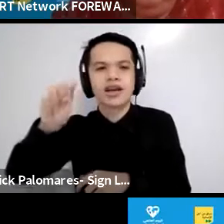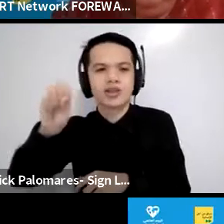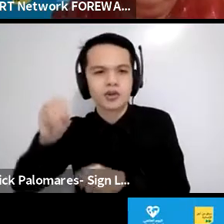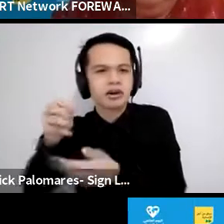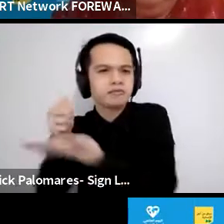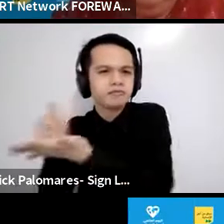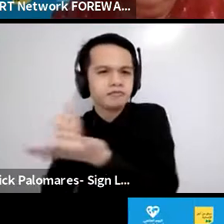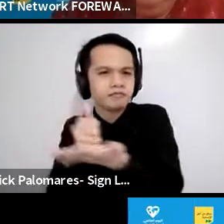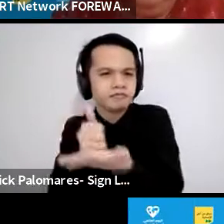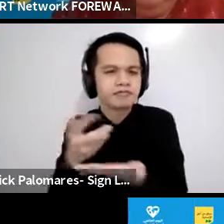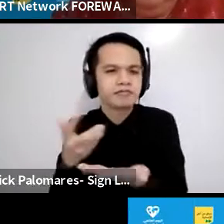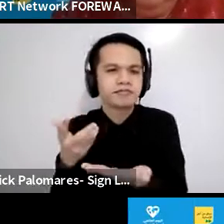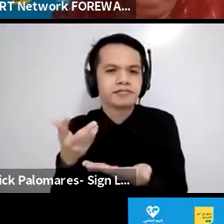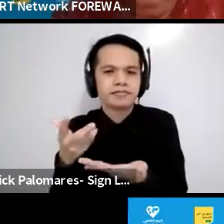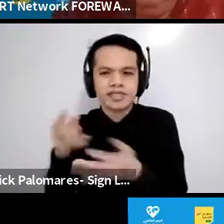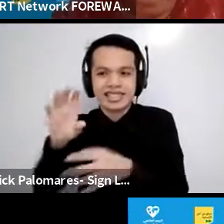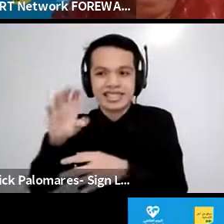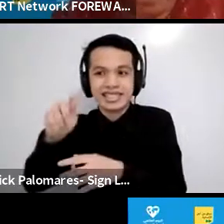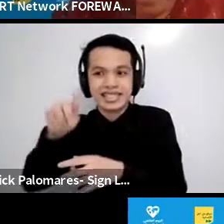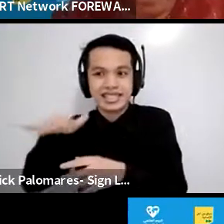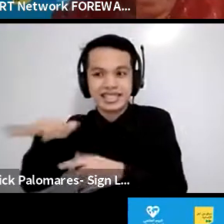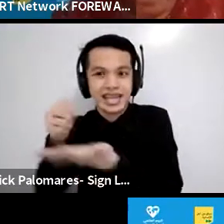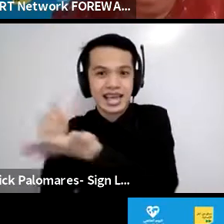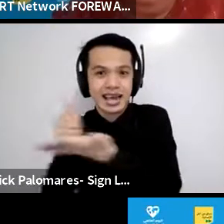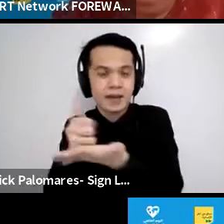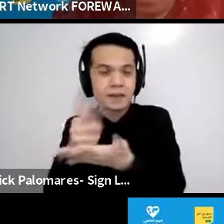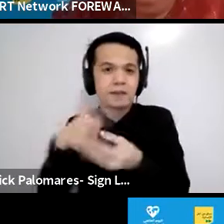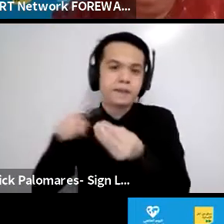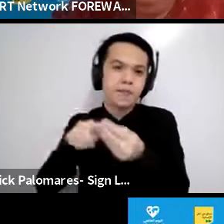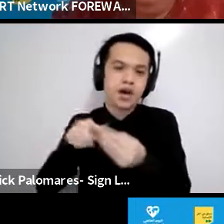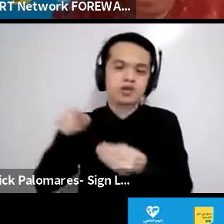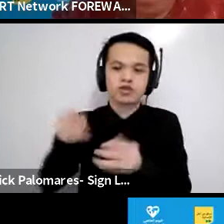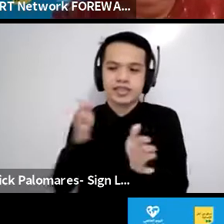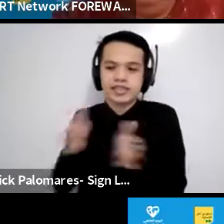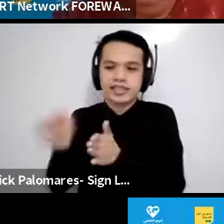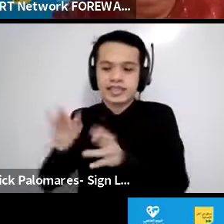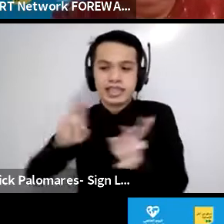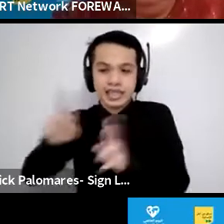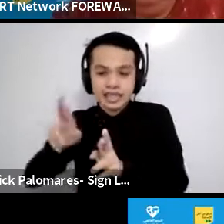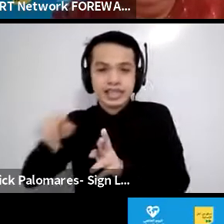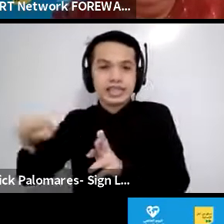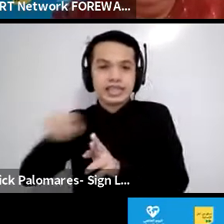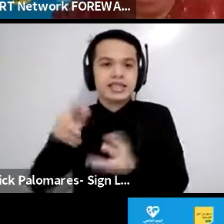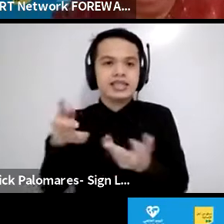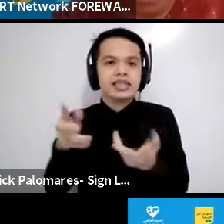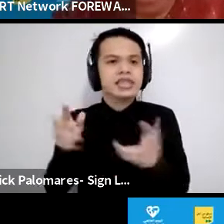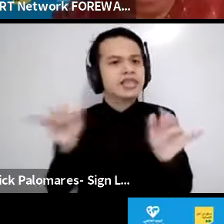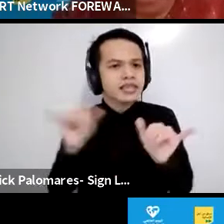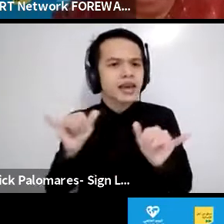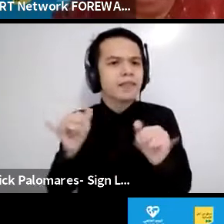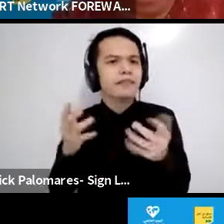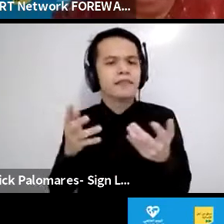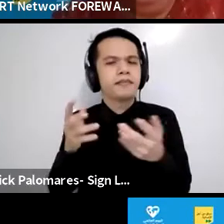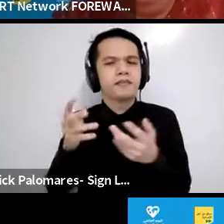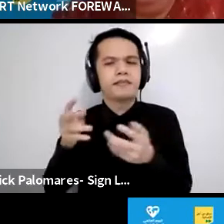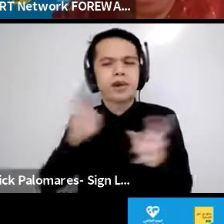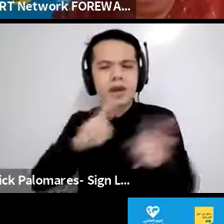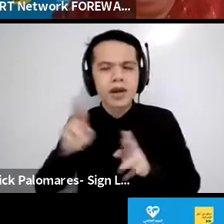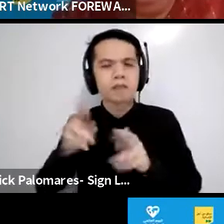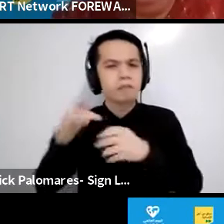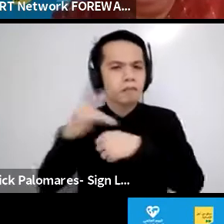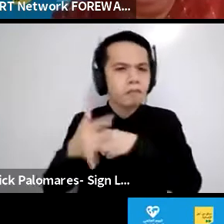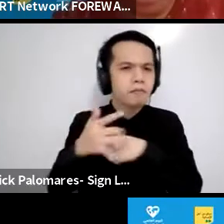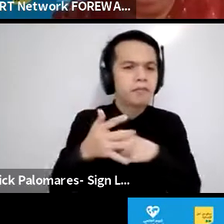helping these two cities in terms of their disaster preparedness. Our anticipatory